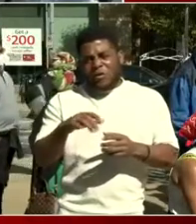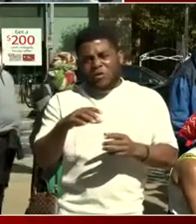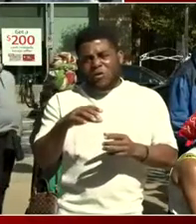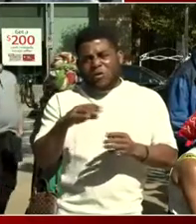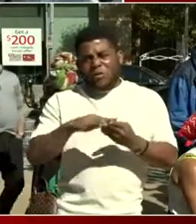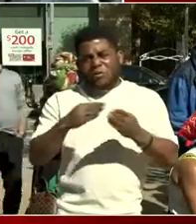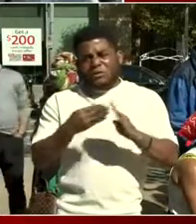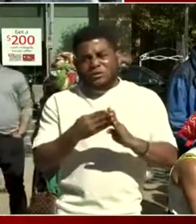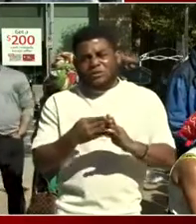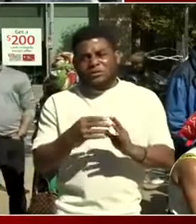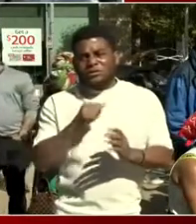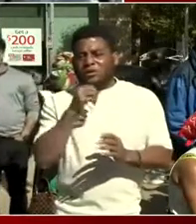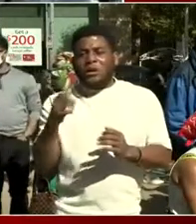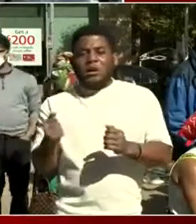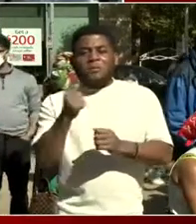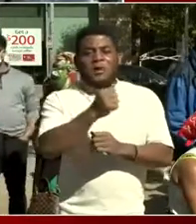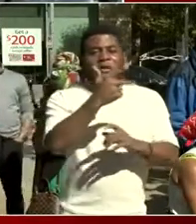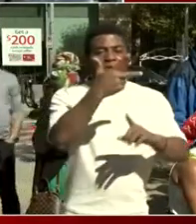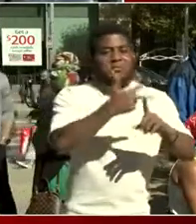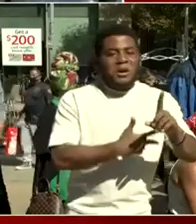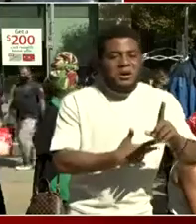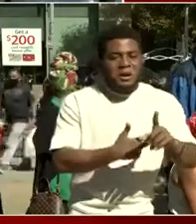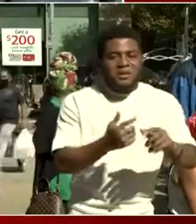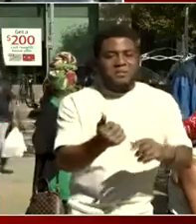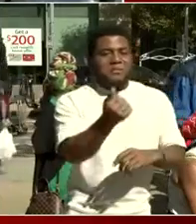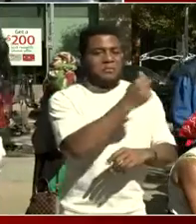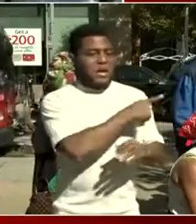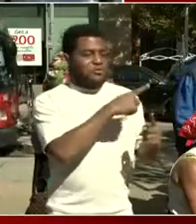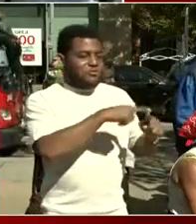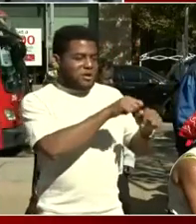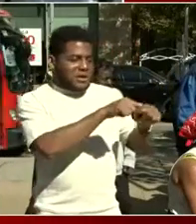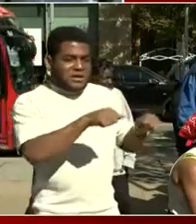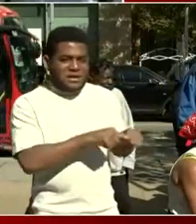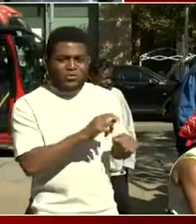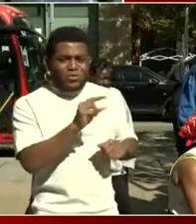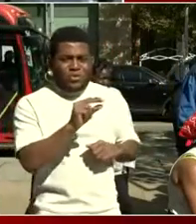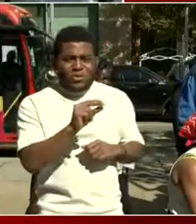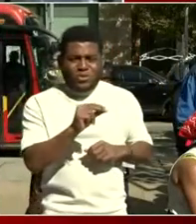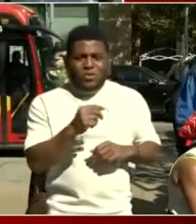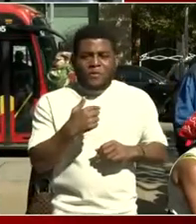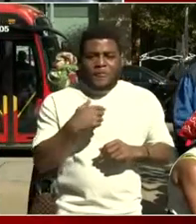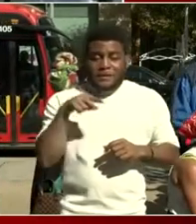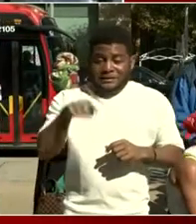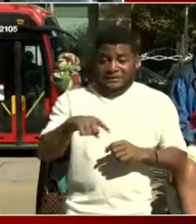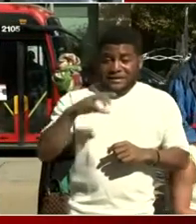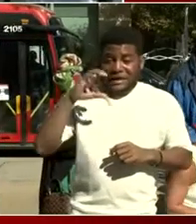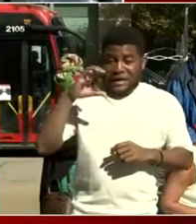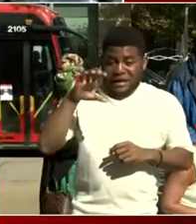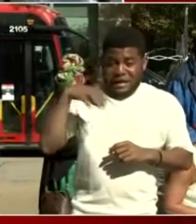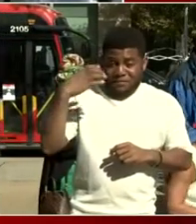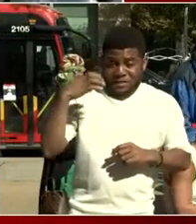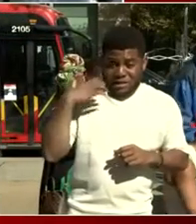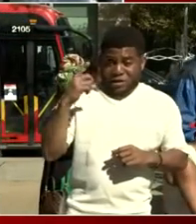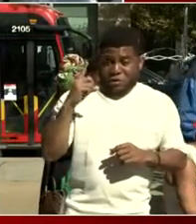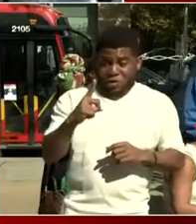go back to the places where they come from. These captains are captains who are assigned to the patrol districts. They have responsibility for those areas. I want them to get in there to